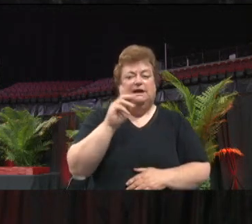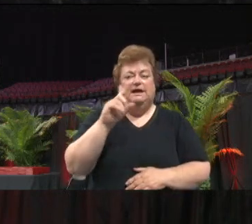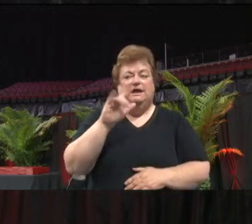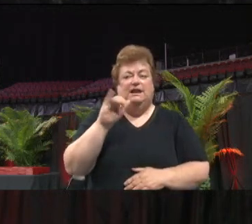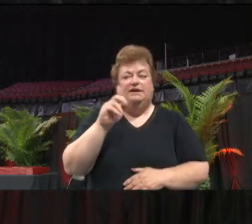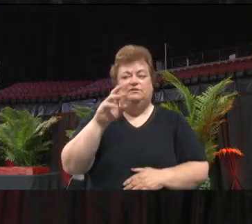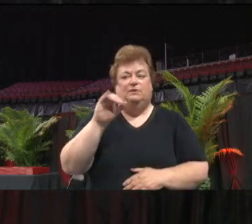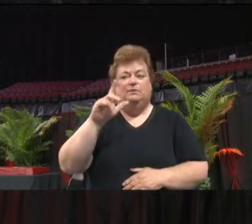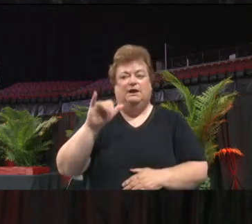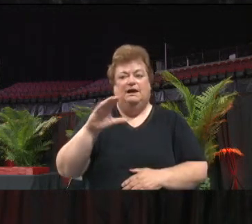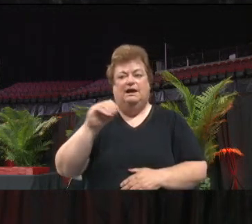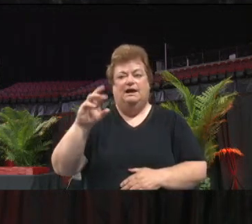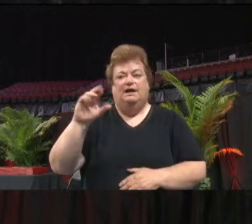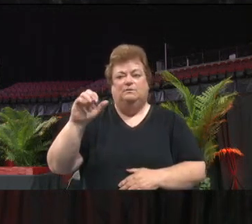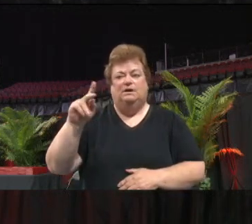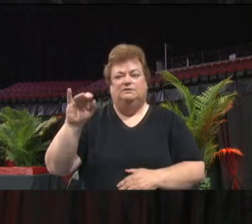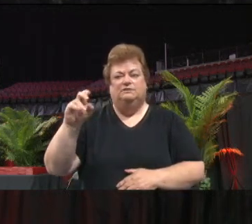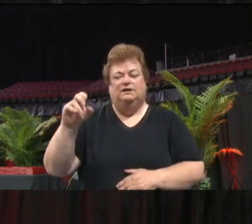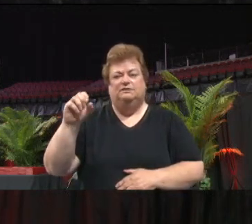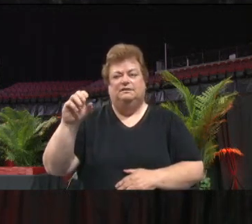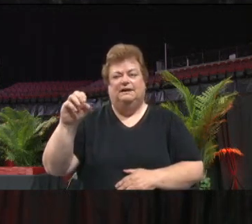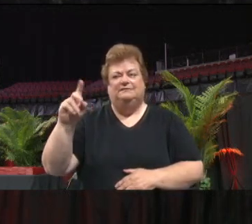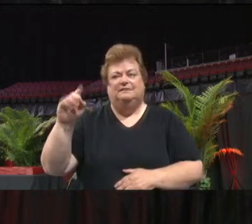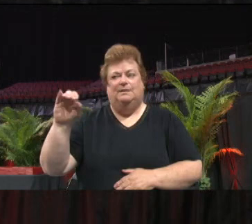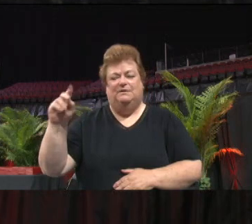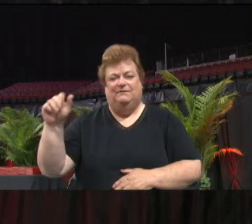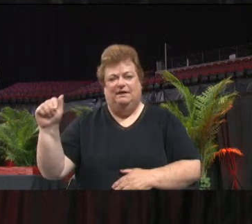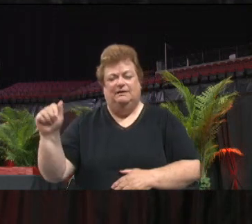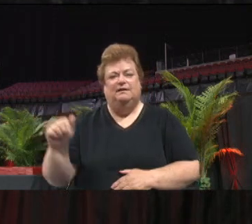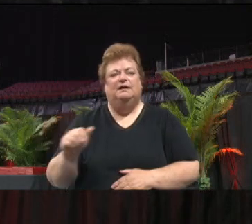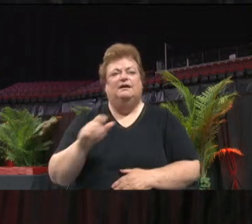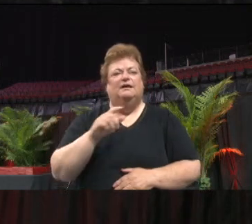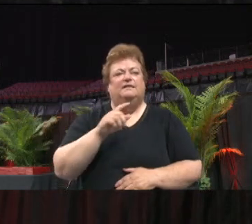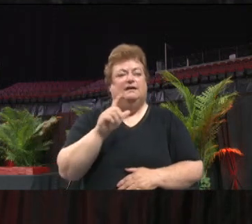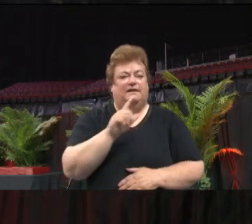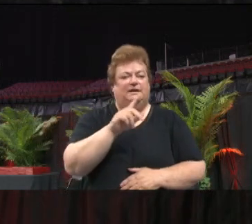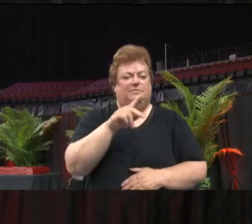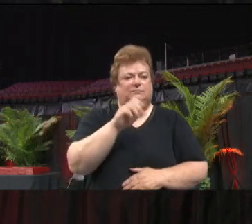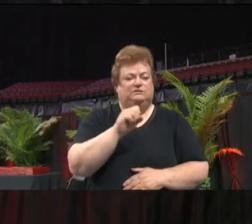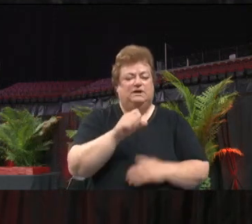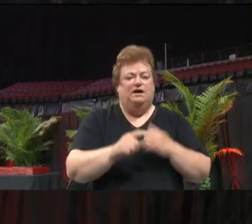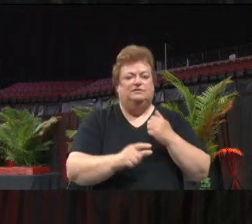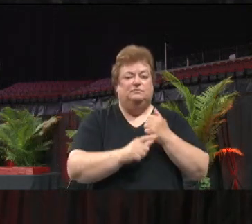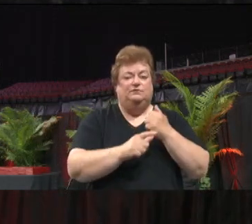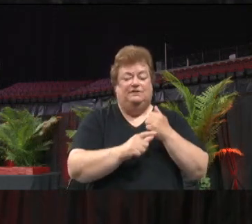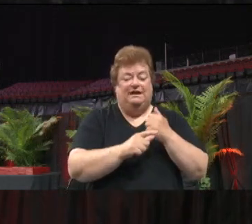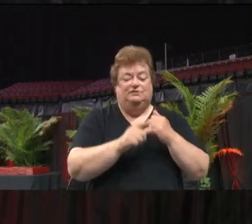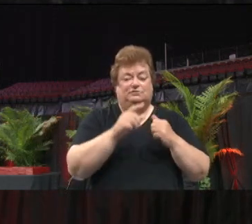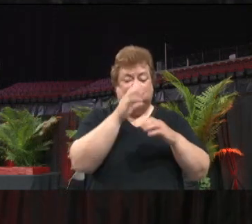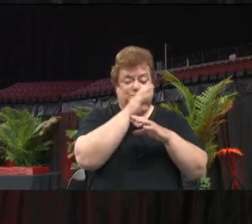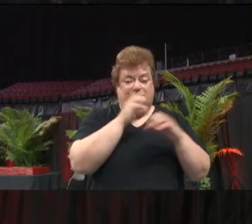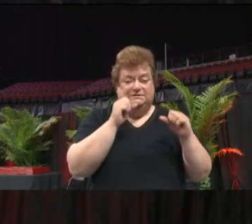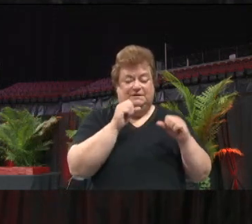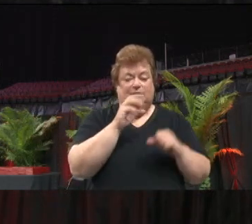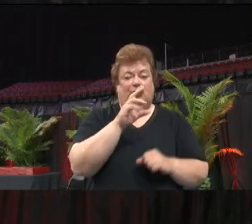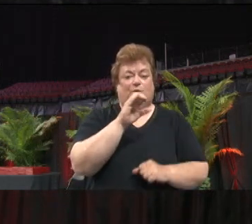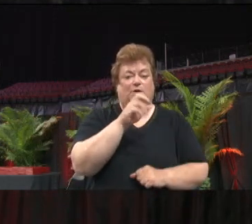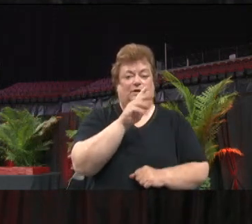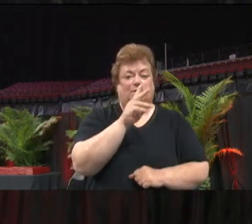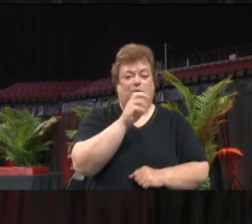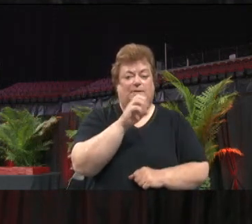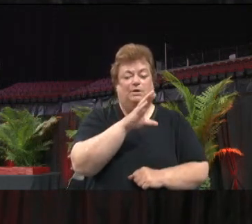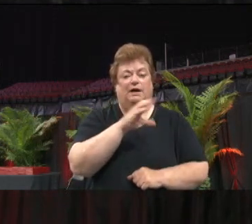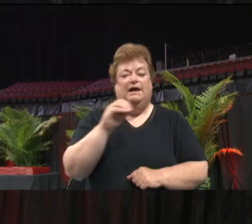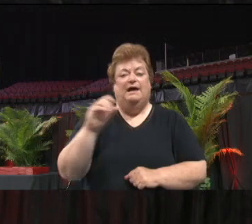Riley, and Rakshana Islamova, Lincoln Public Schools Associate Superintendent, Dr. Eric Weber, and Lincoln Public